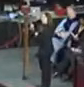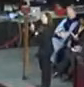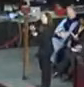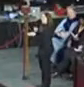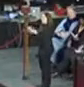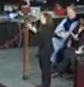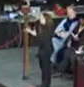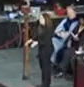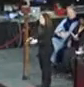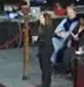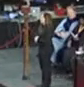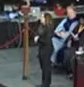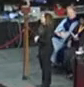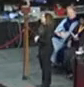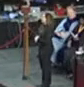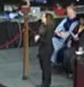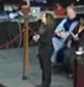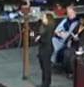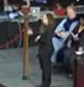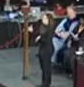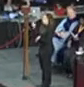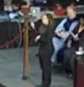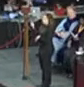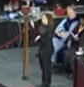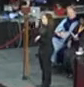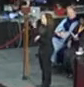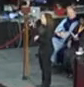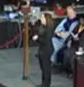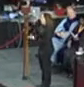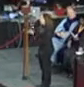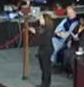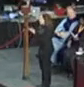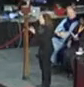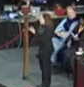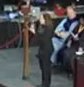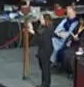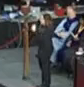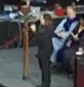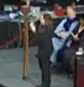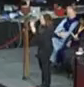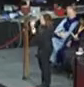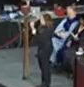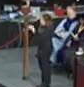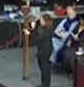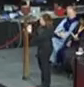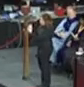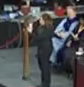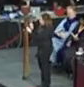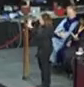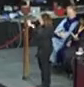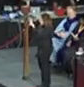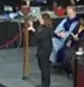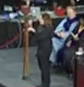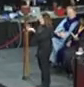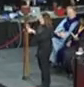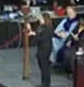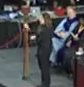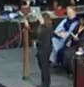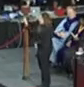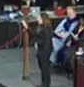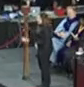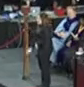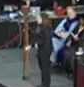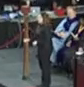In 1987, she and Tony, her husband of 23 years, moved to Southeast Texas and continued